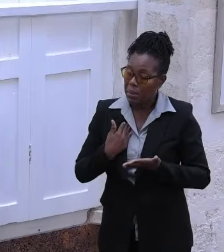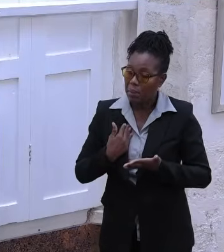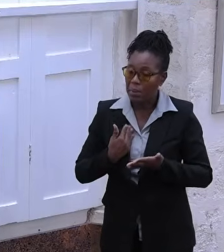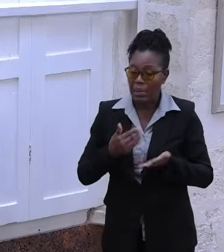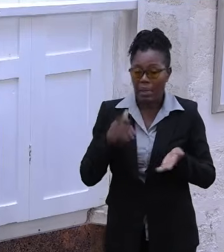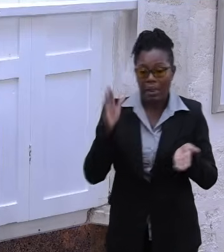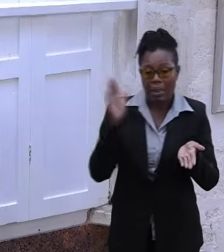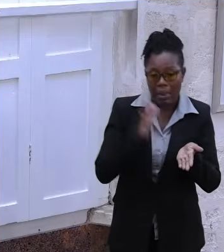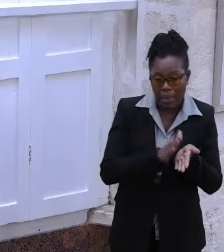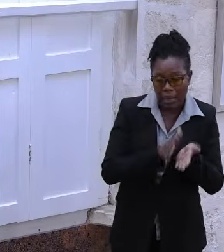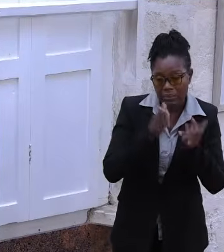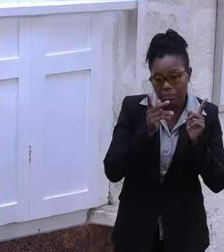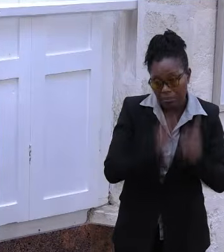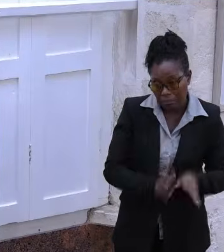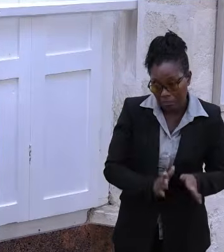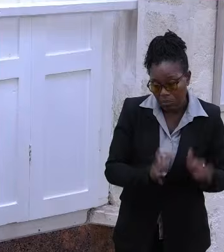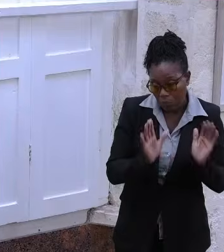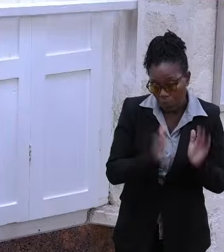is that